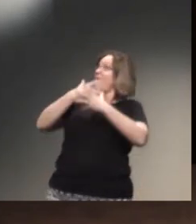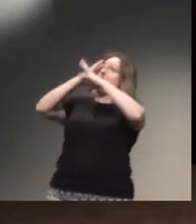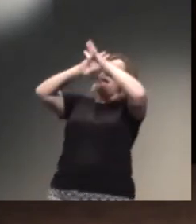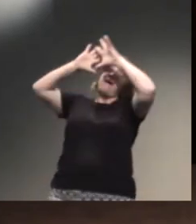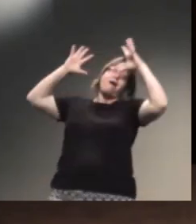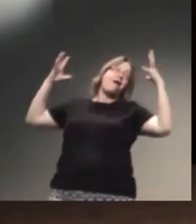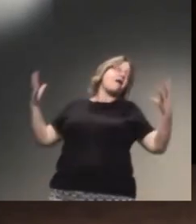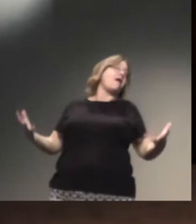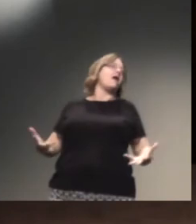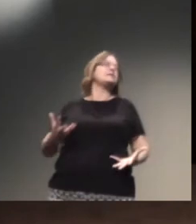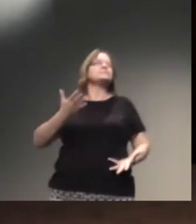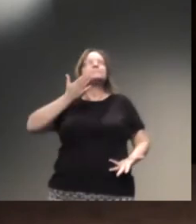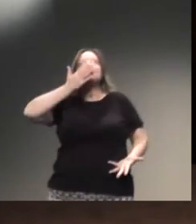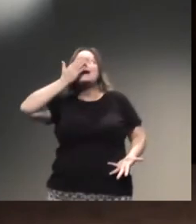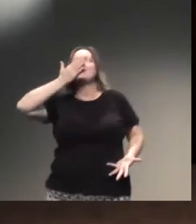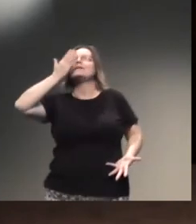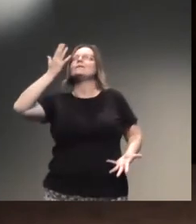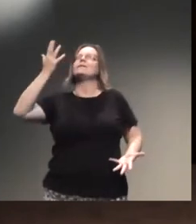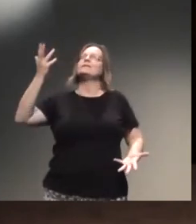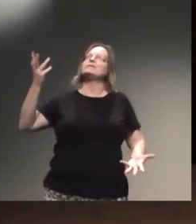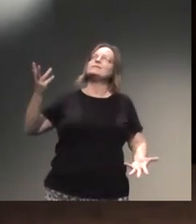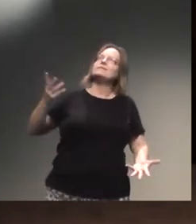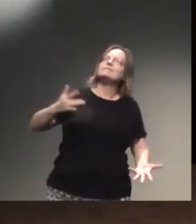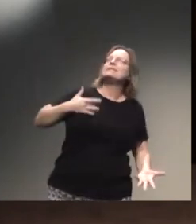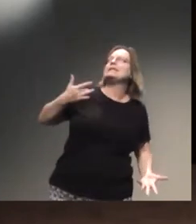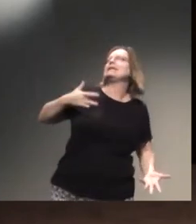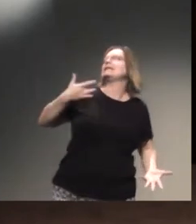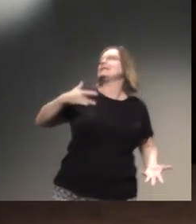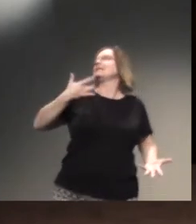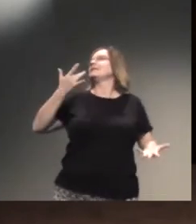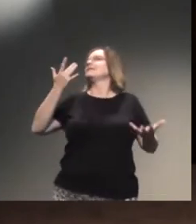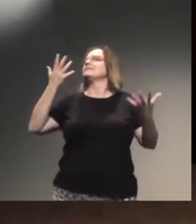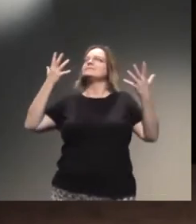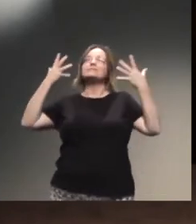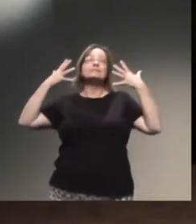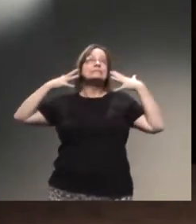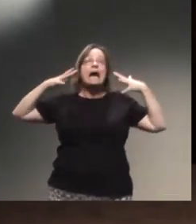We allow that experience to play across our mind